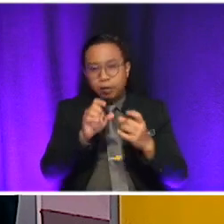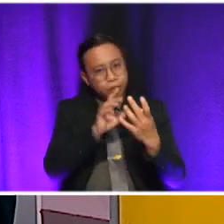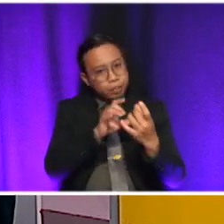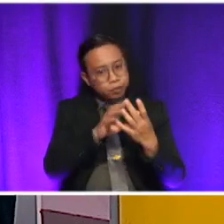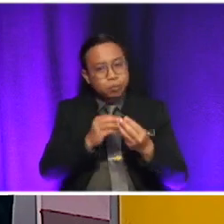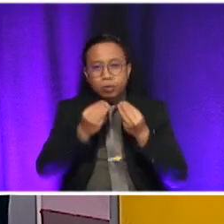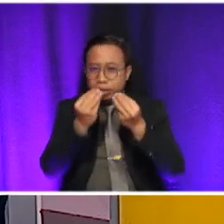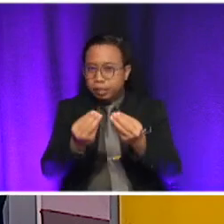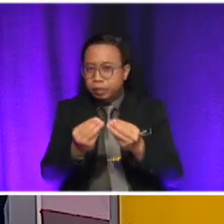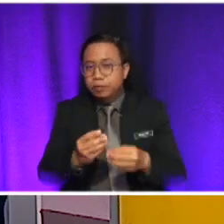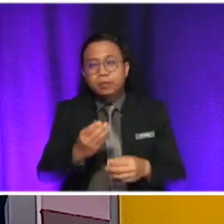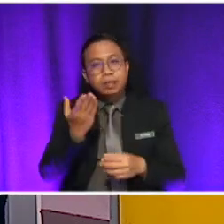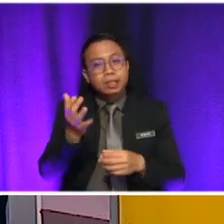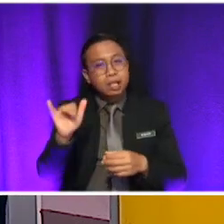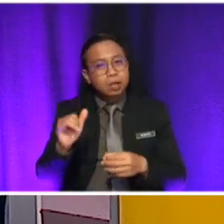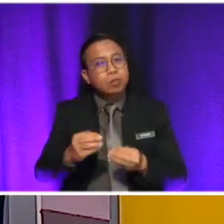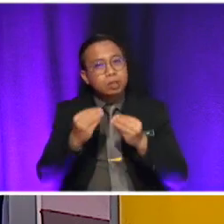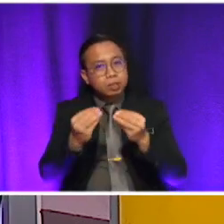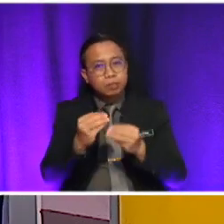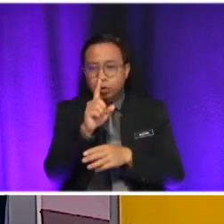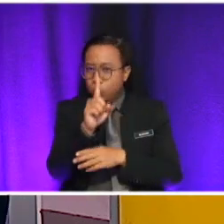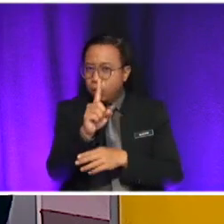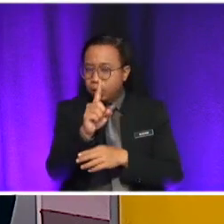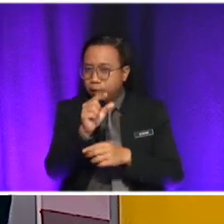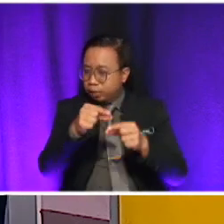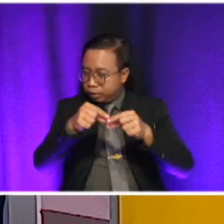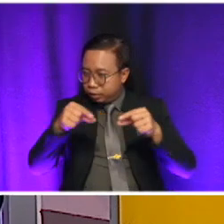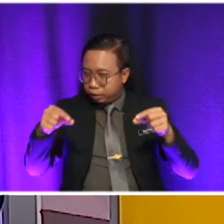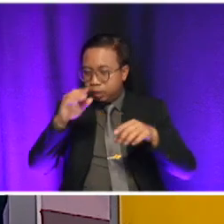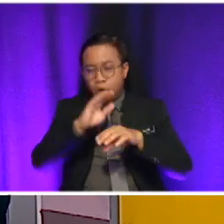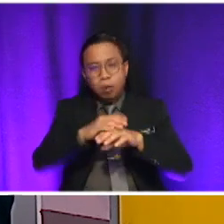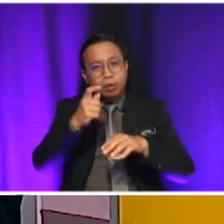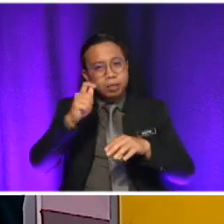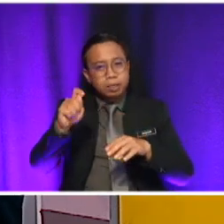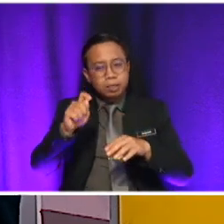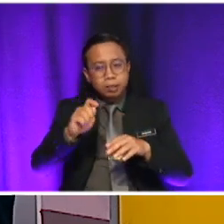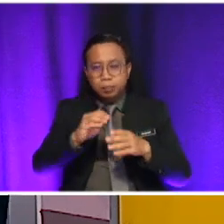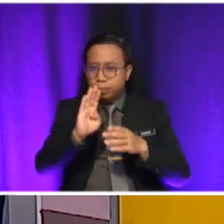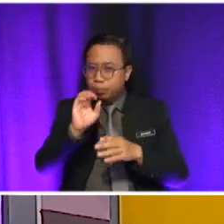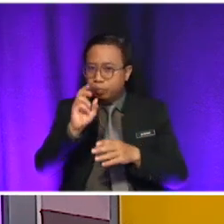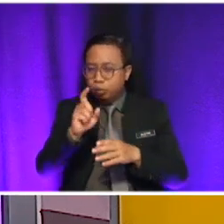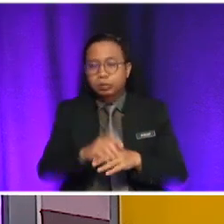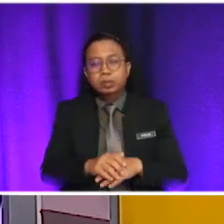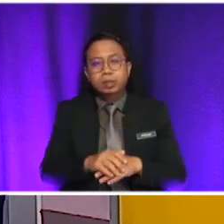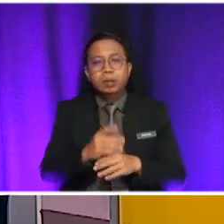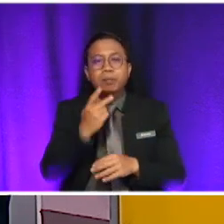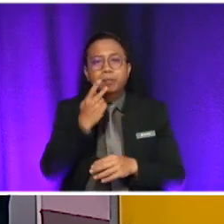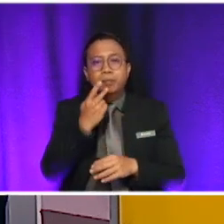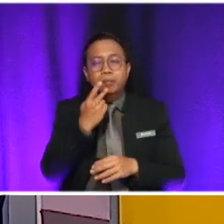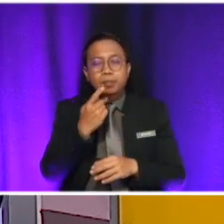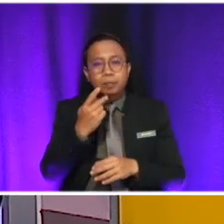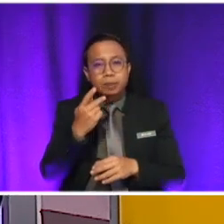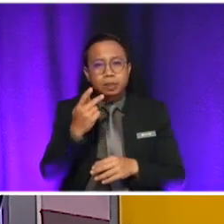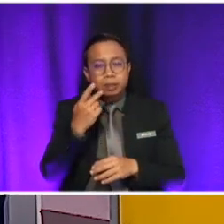they give, they will be given, 1 stick will go into their box. For example, we have purple stick for Rowena, a